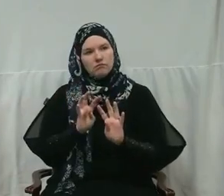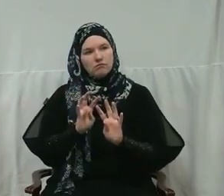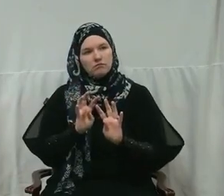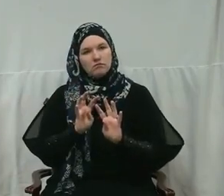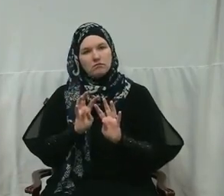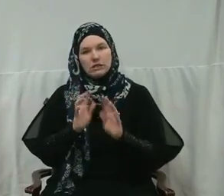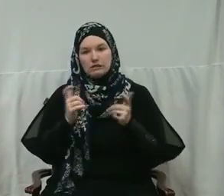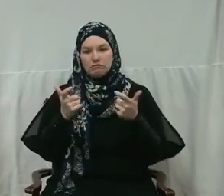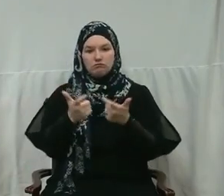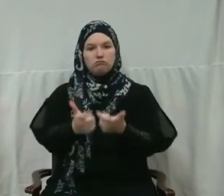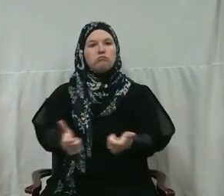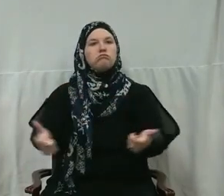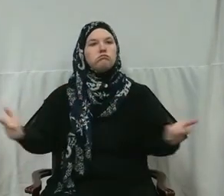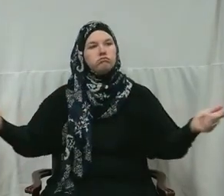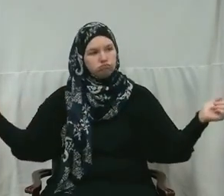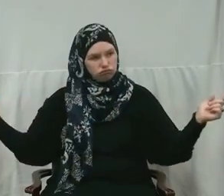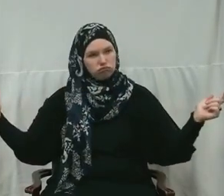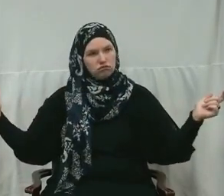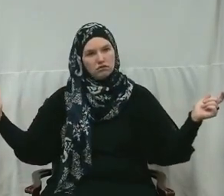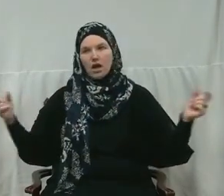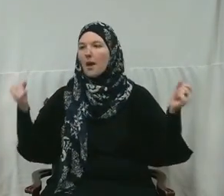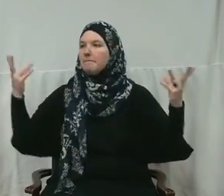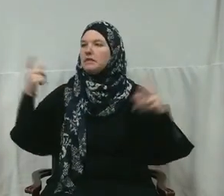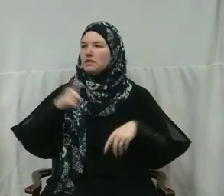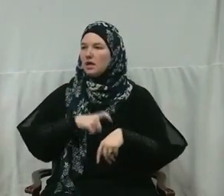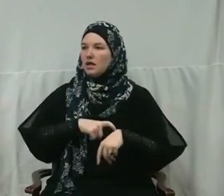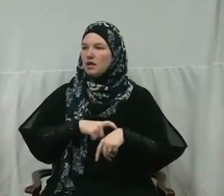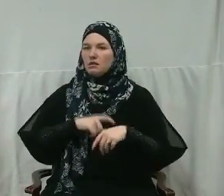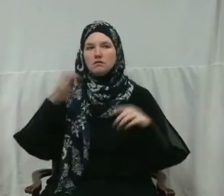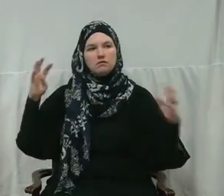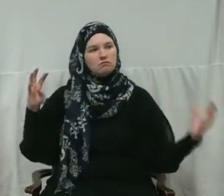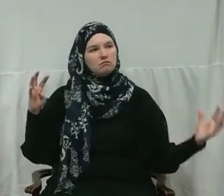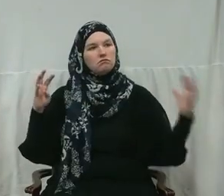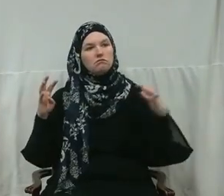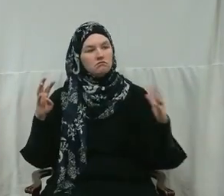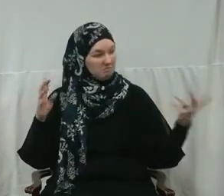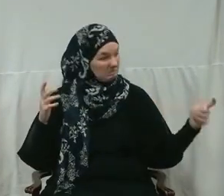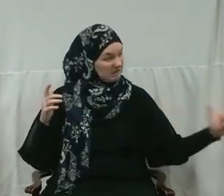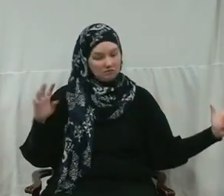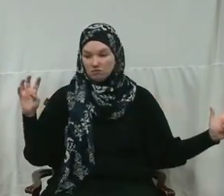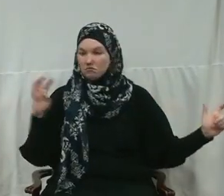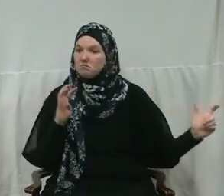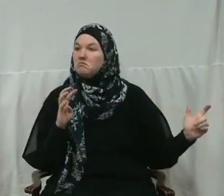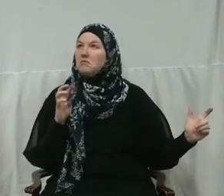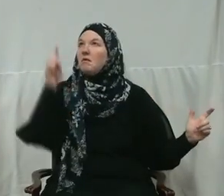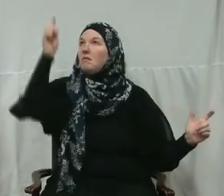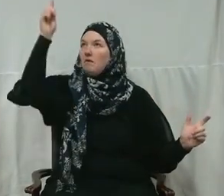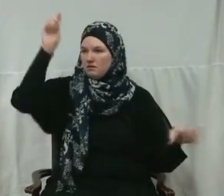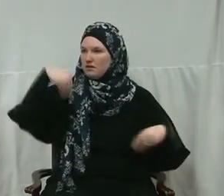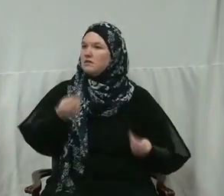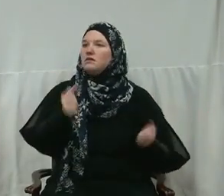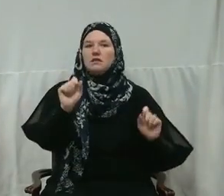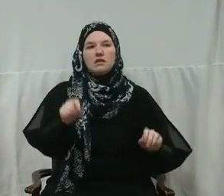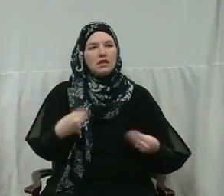a larger band of enemies by the power and the will of Allah subhanahu wa ta'ala? So brothers and sisters,